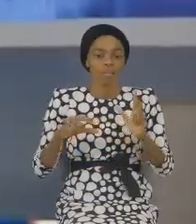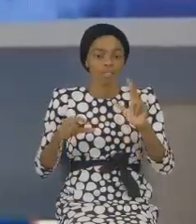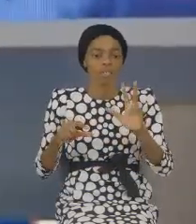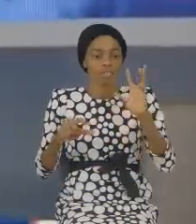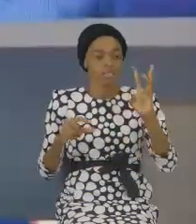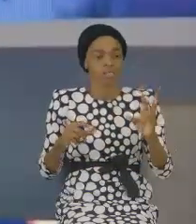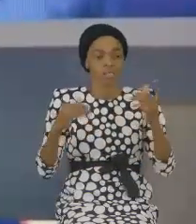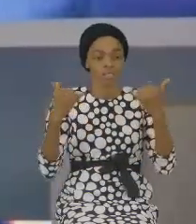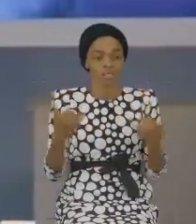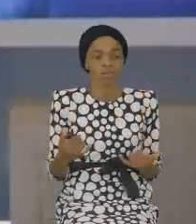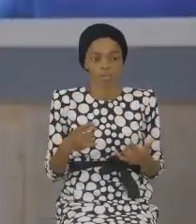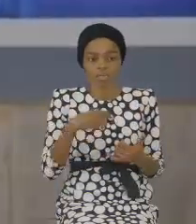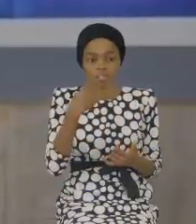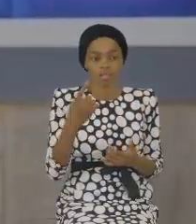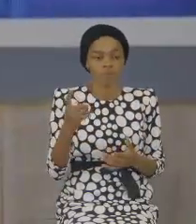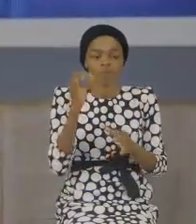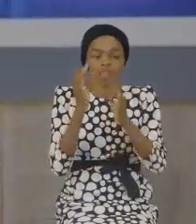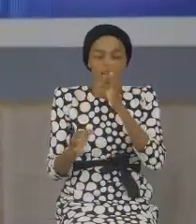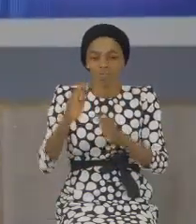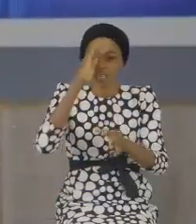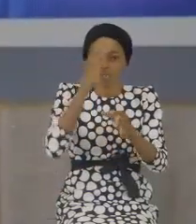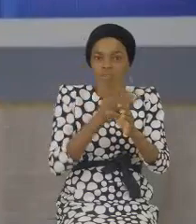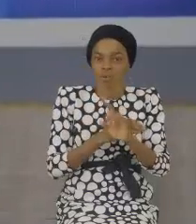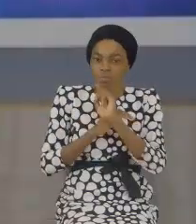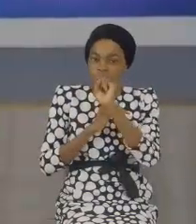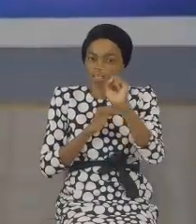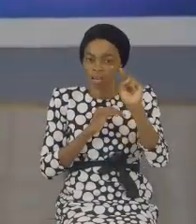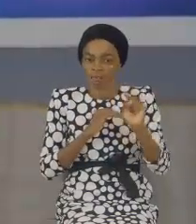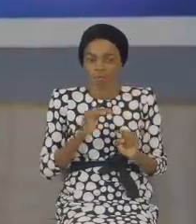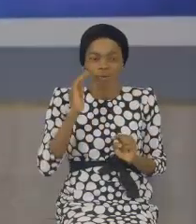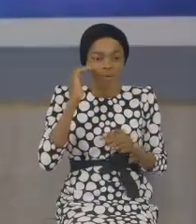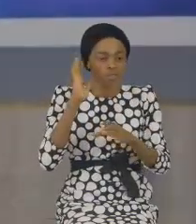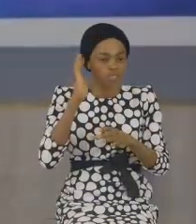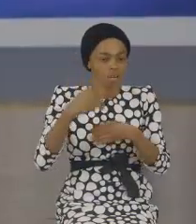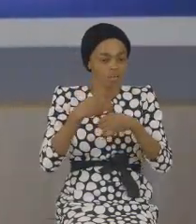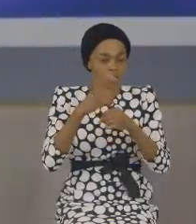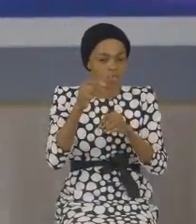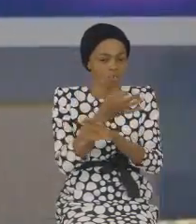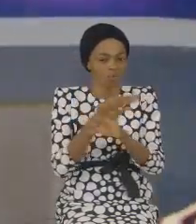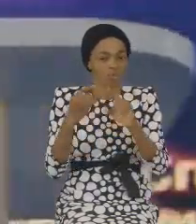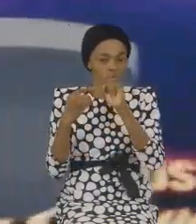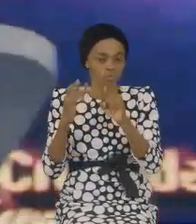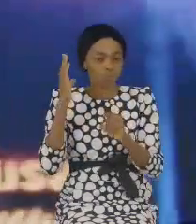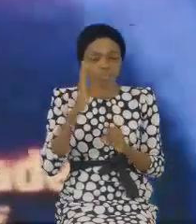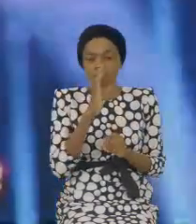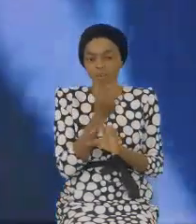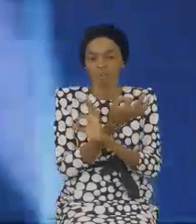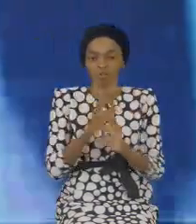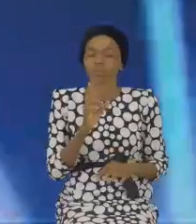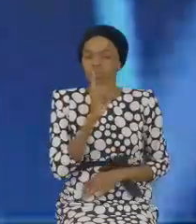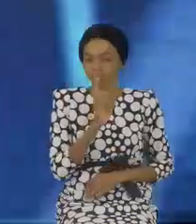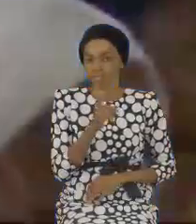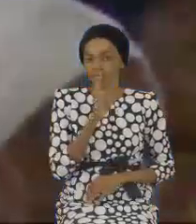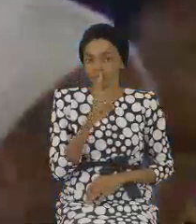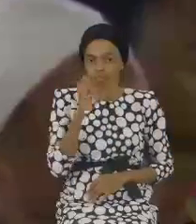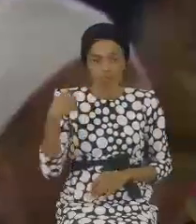now it says, if the Son therefore shall make you free, ye shall be free indeed. We'll